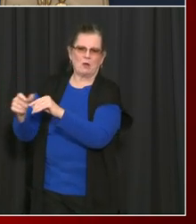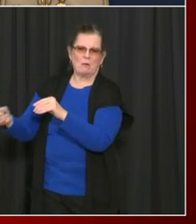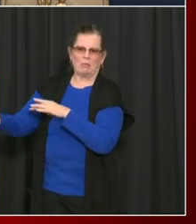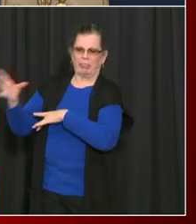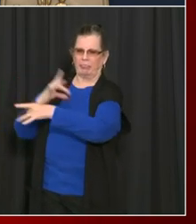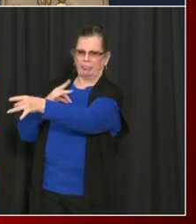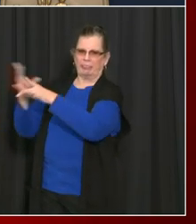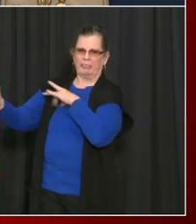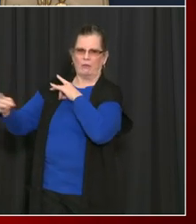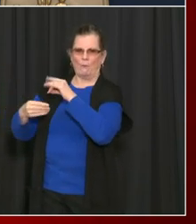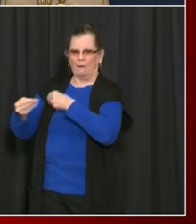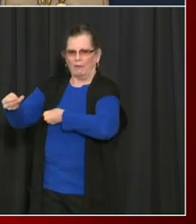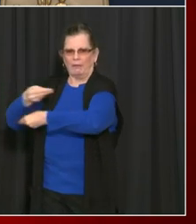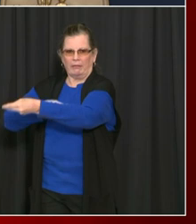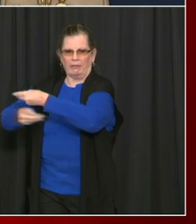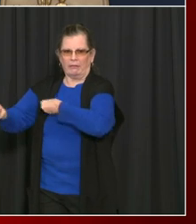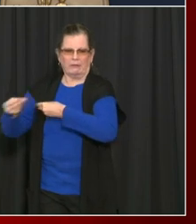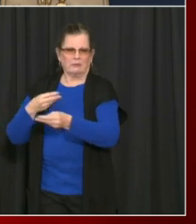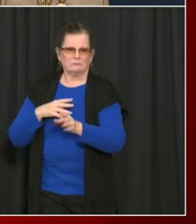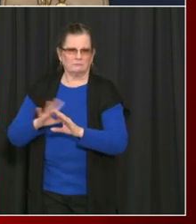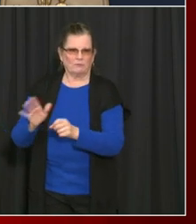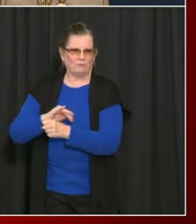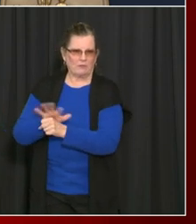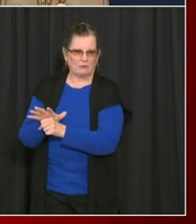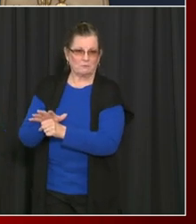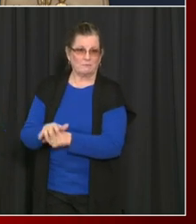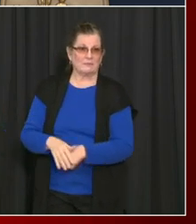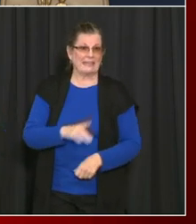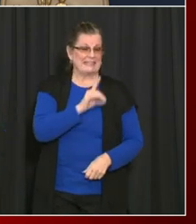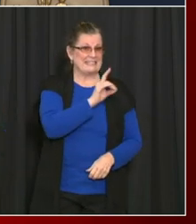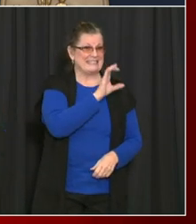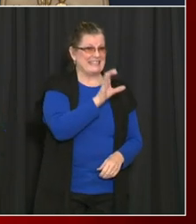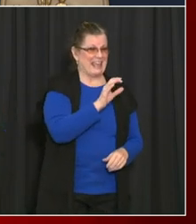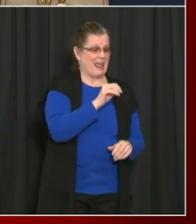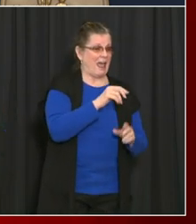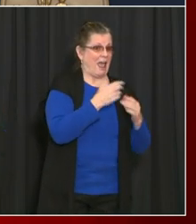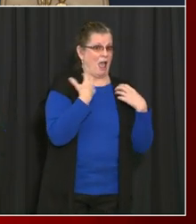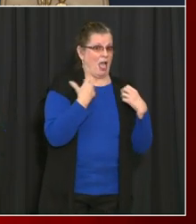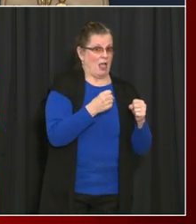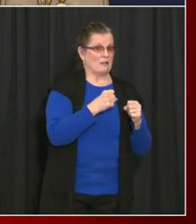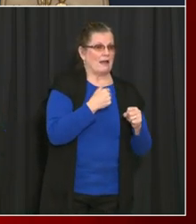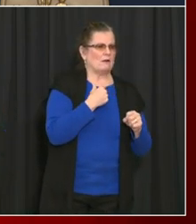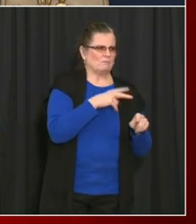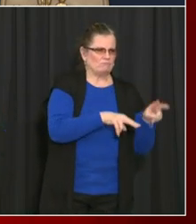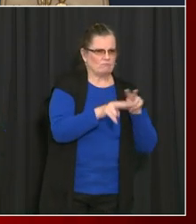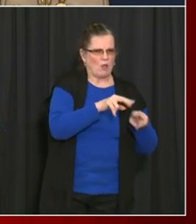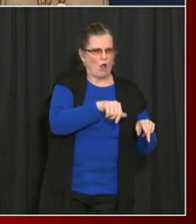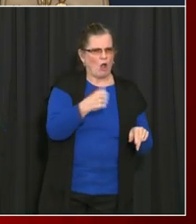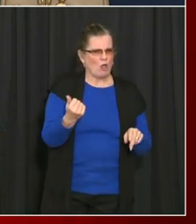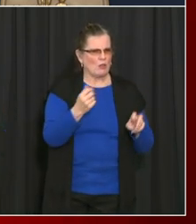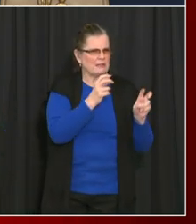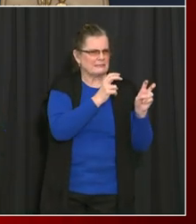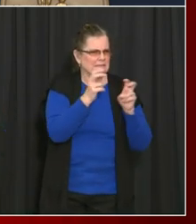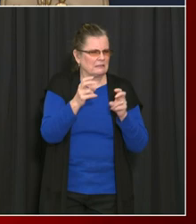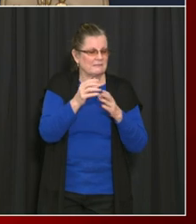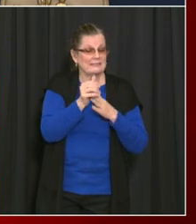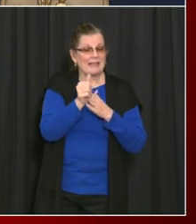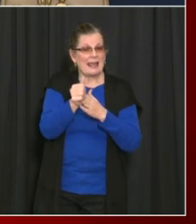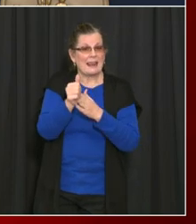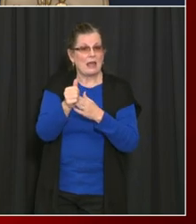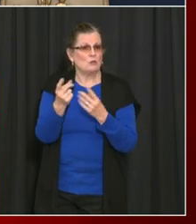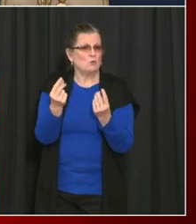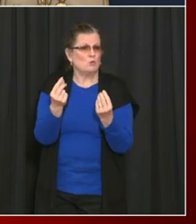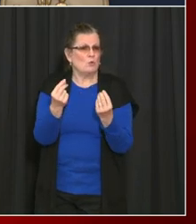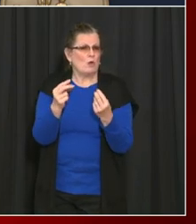And DC Health, along with other topics, is making guidance available about